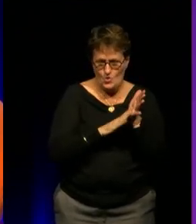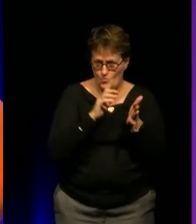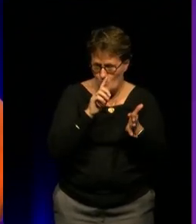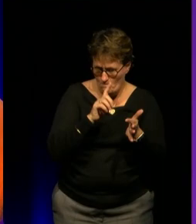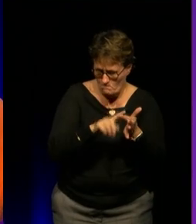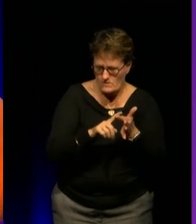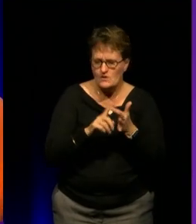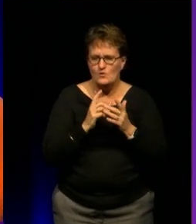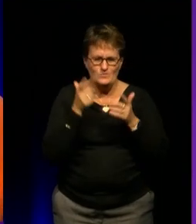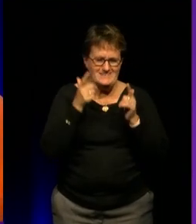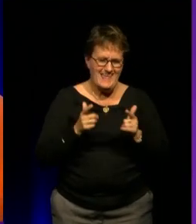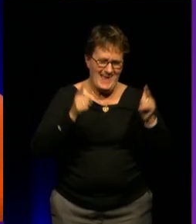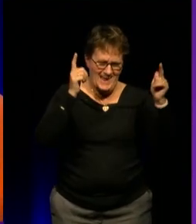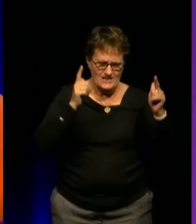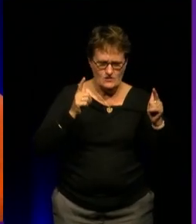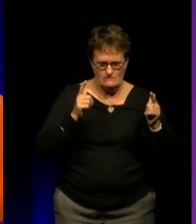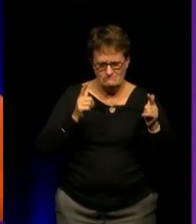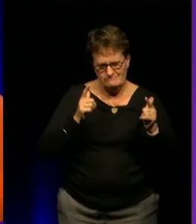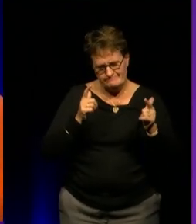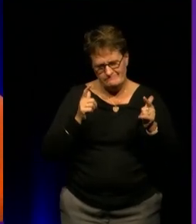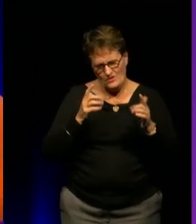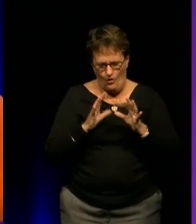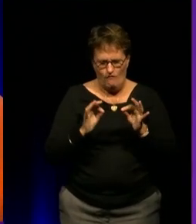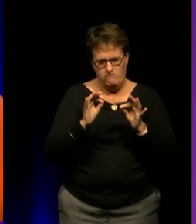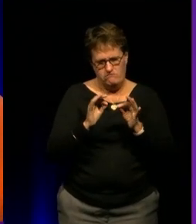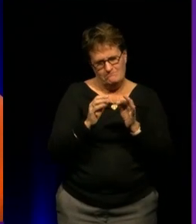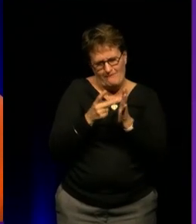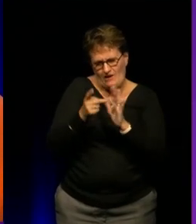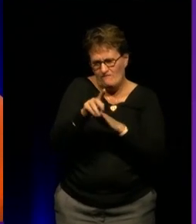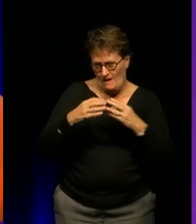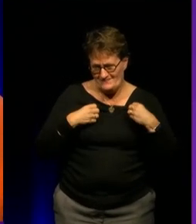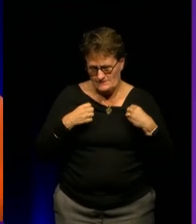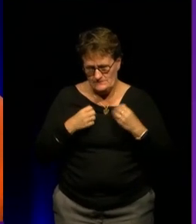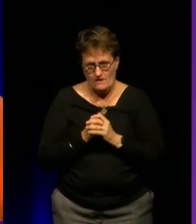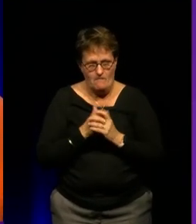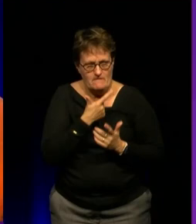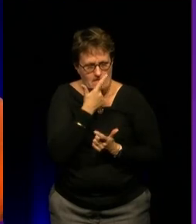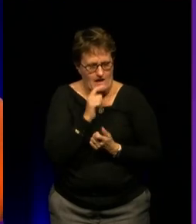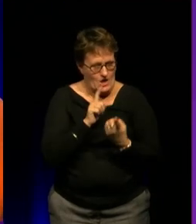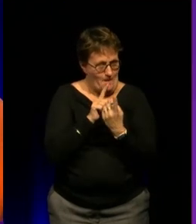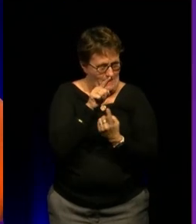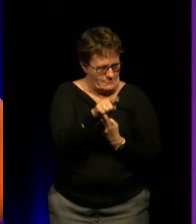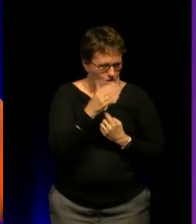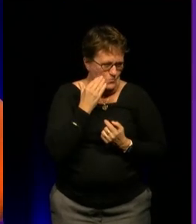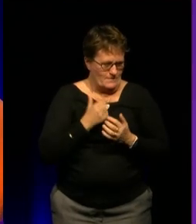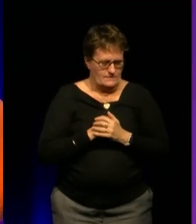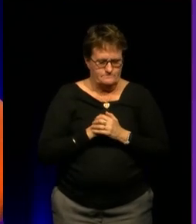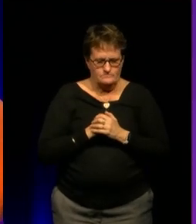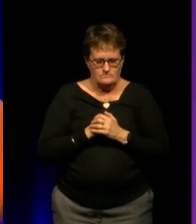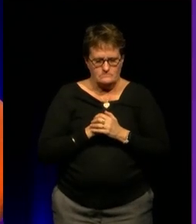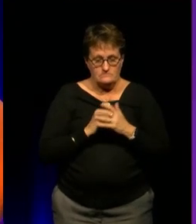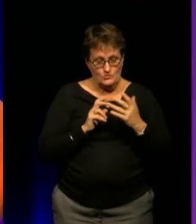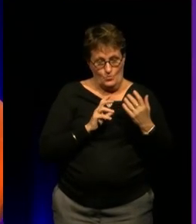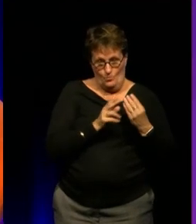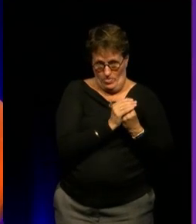Battistuta, who there's not a week that goes by where I don't count my lucky stars that I met Miriam. And with